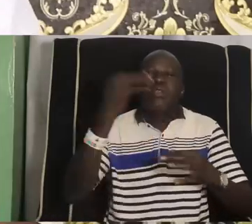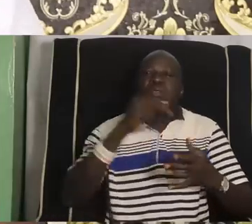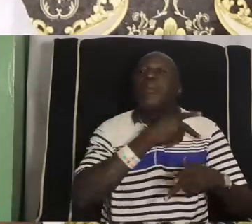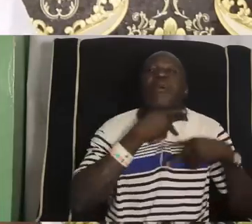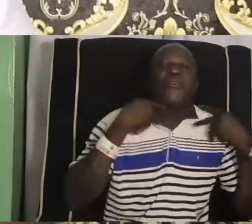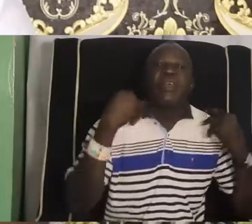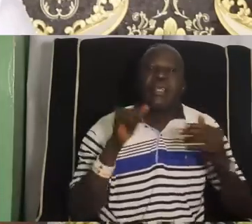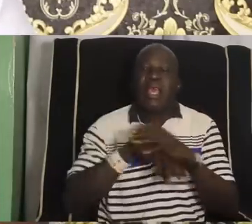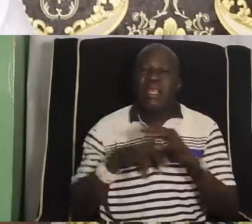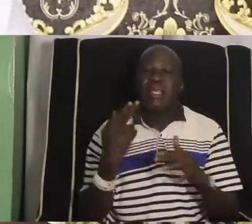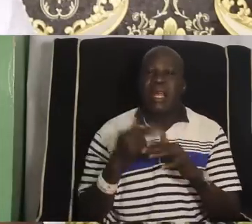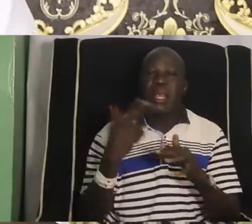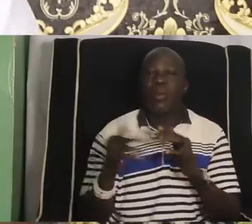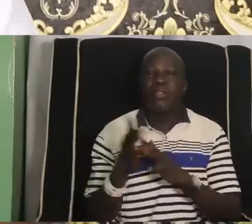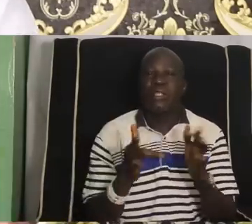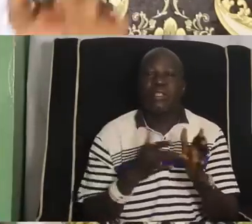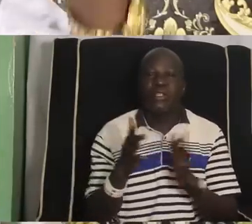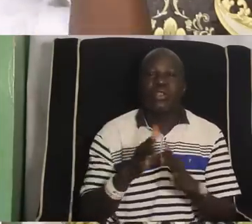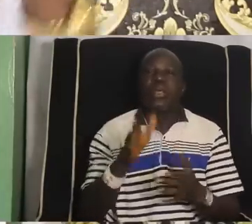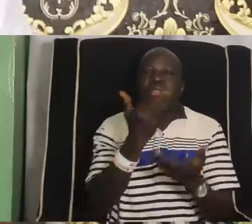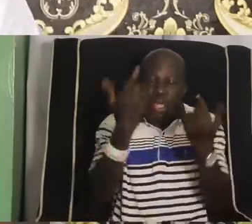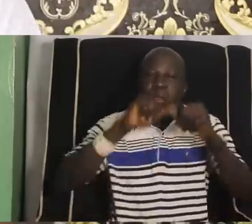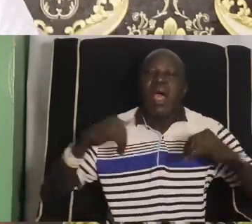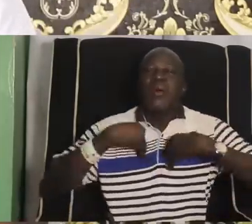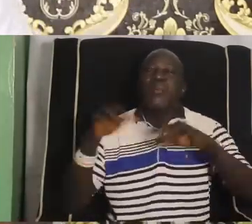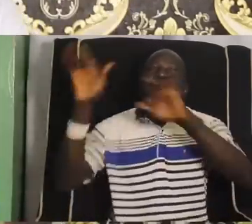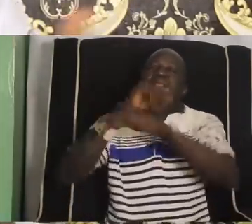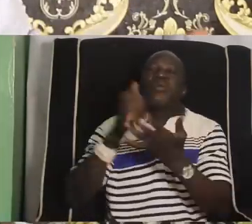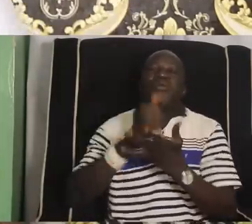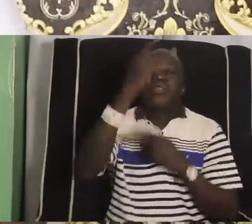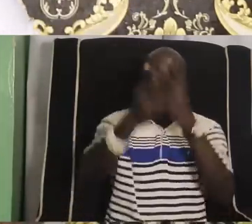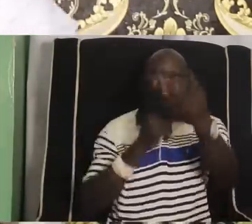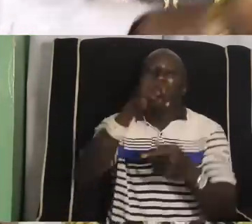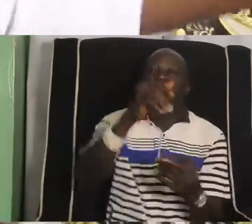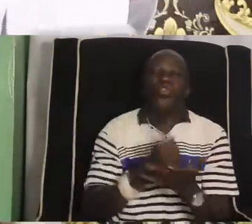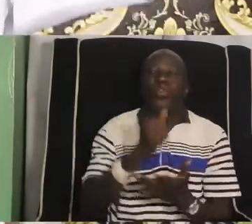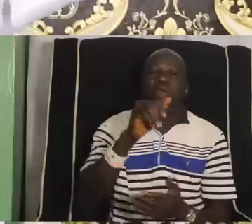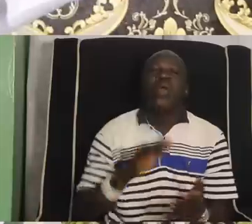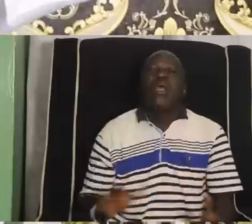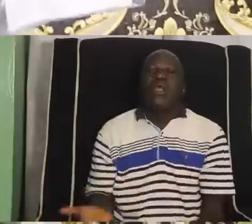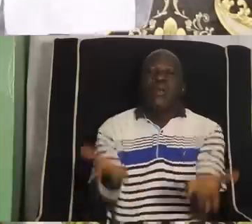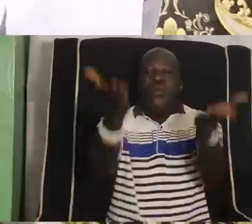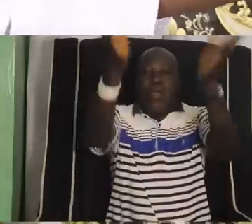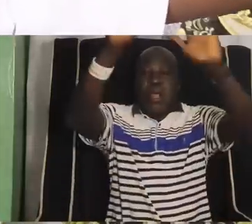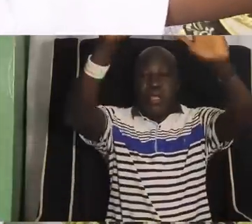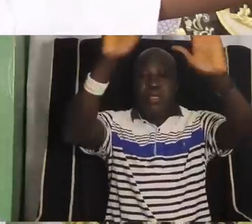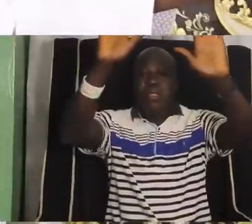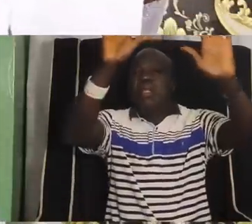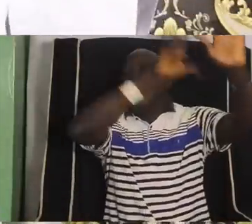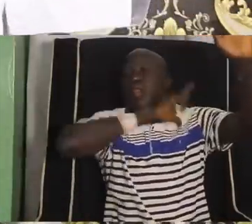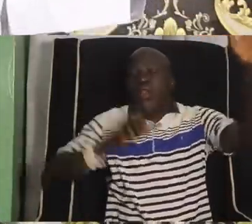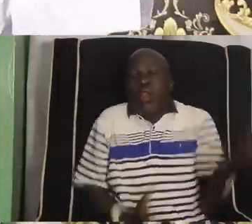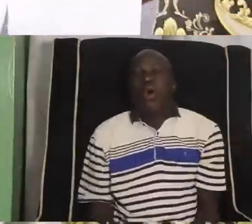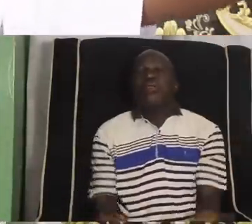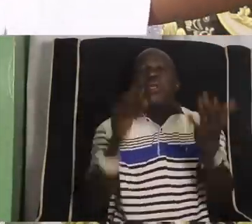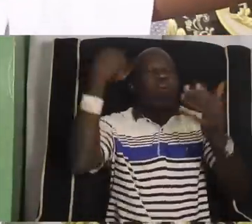prophet. Lord call Jesus. In the name of Jesus. Oh my God. Show mercy on your people. Only what did you